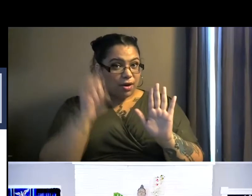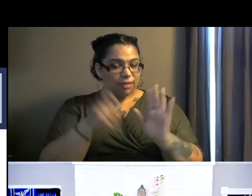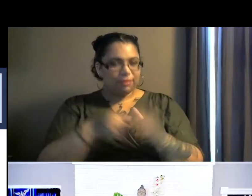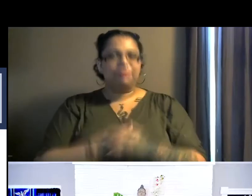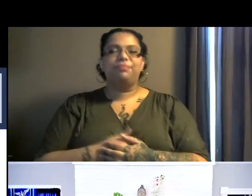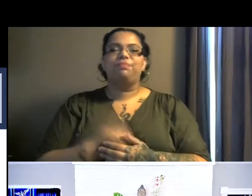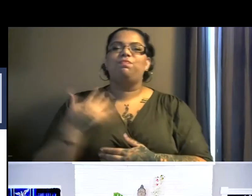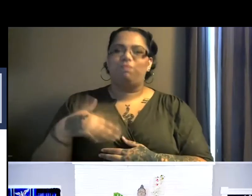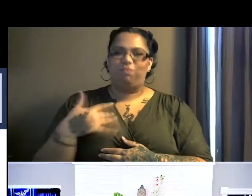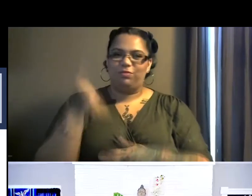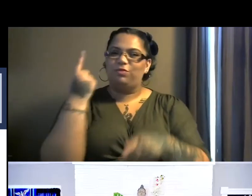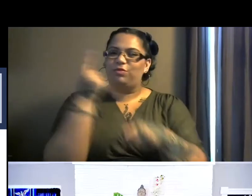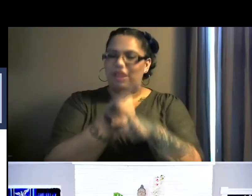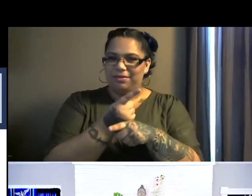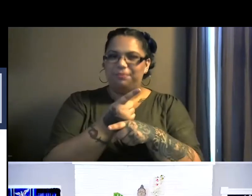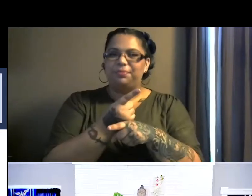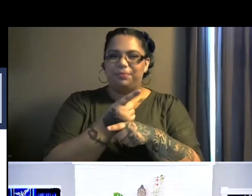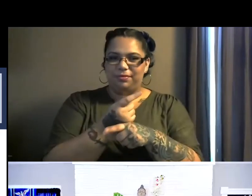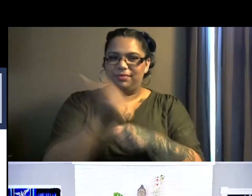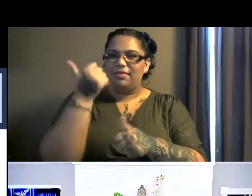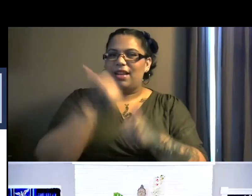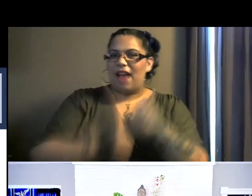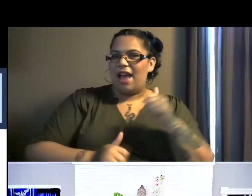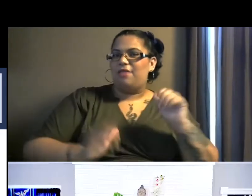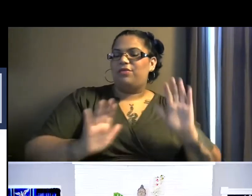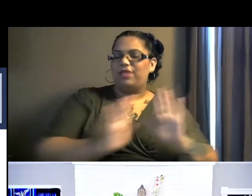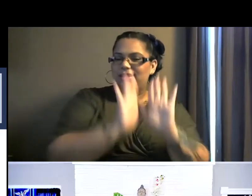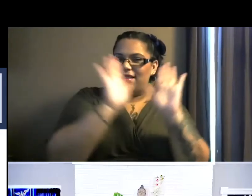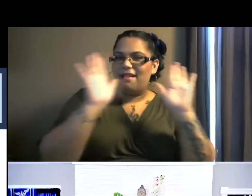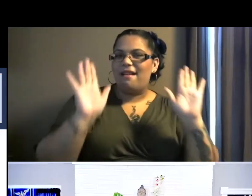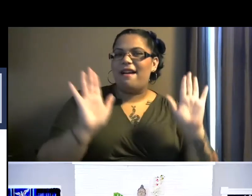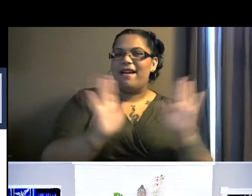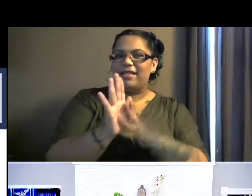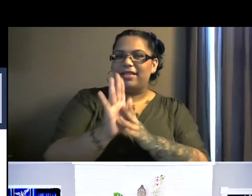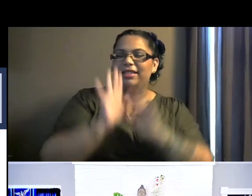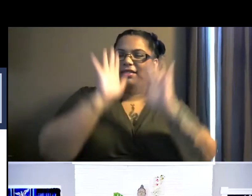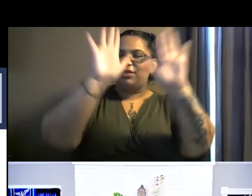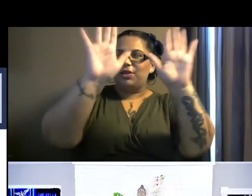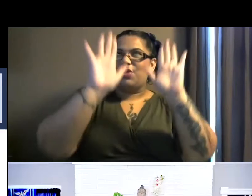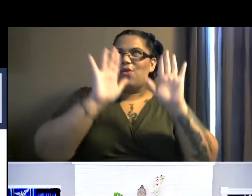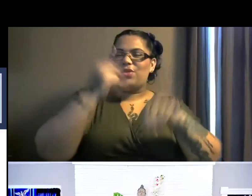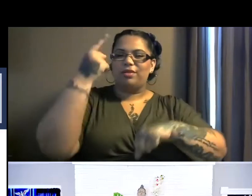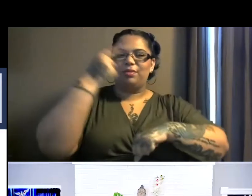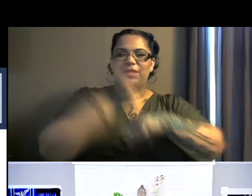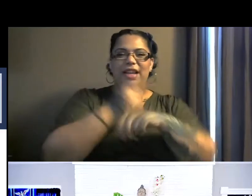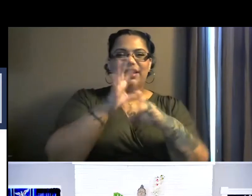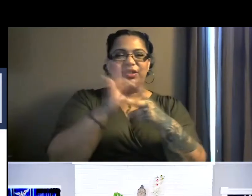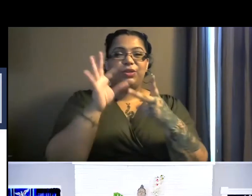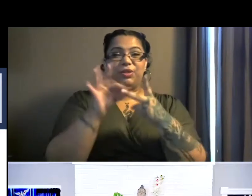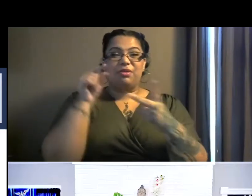That's right. Every Sunday is a great day to choose this as your spiritual